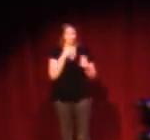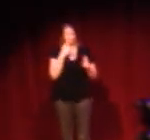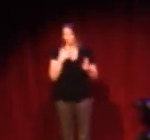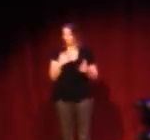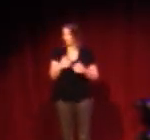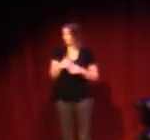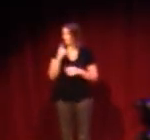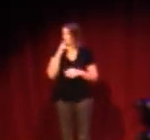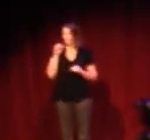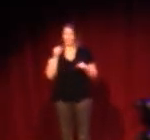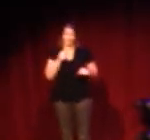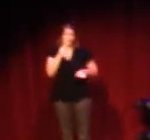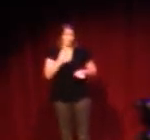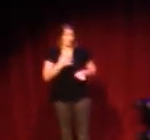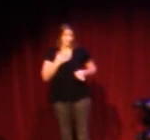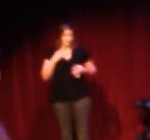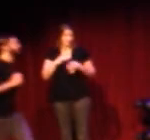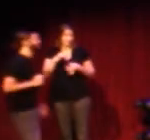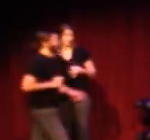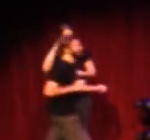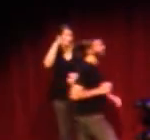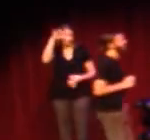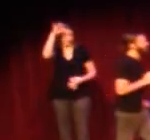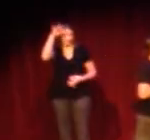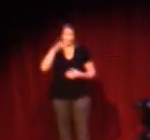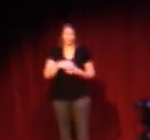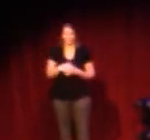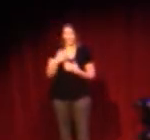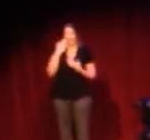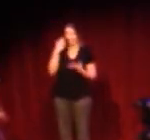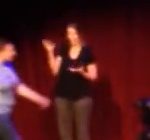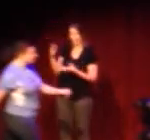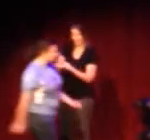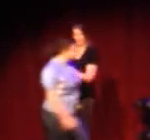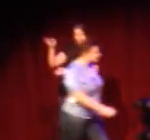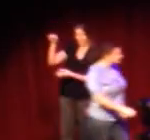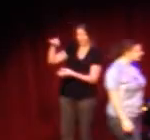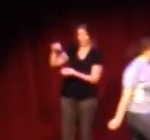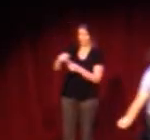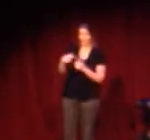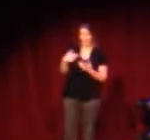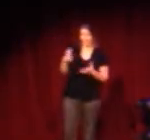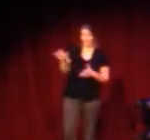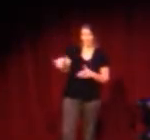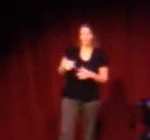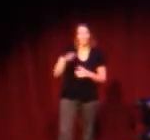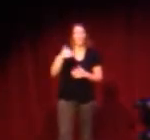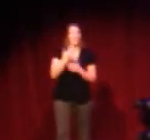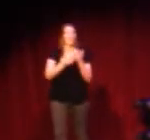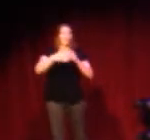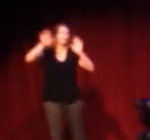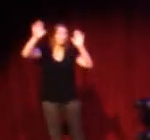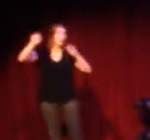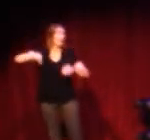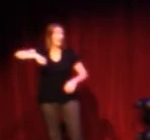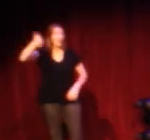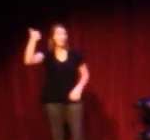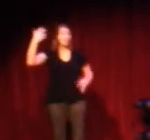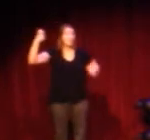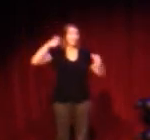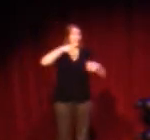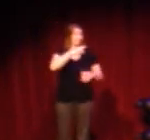Can you feel the spirit? I don't know what the spirit is, but I don't want to do that. That hand raise, it was like, anybody else?